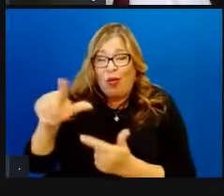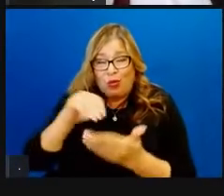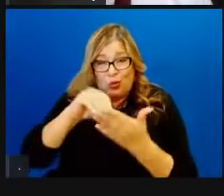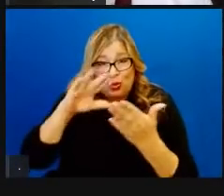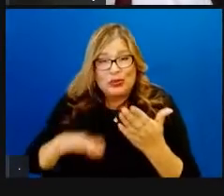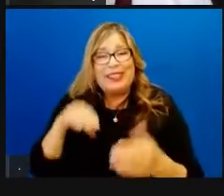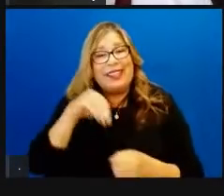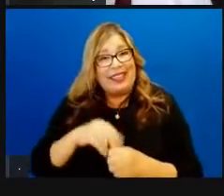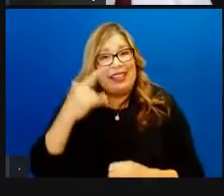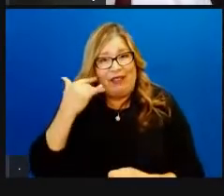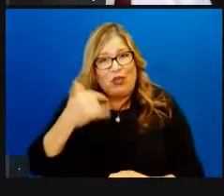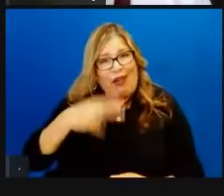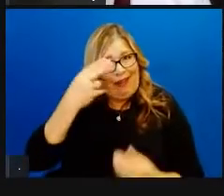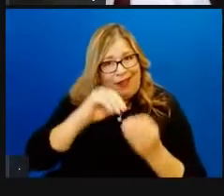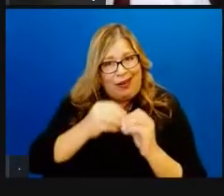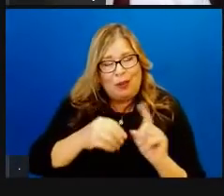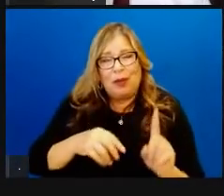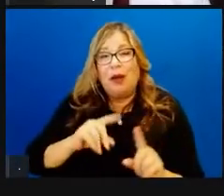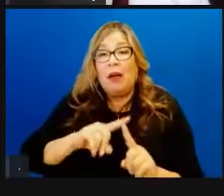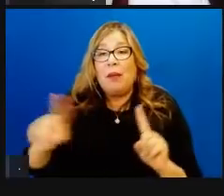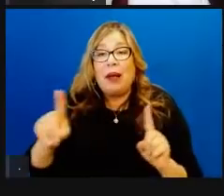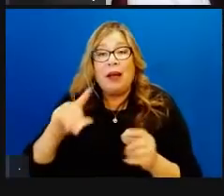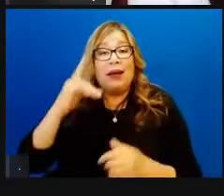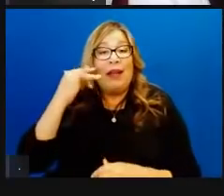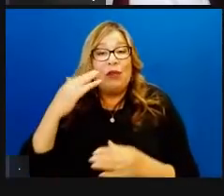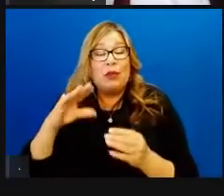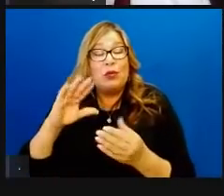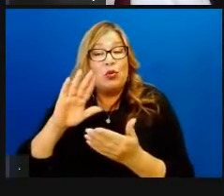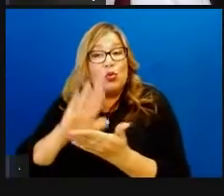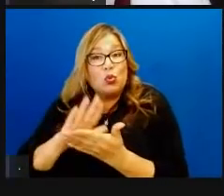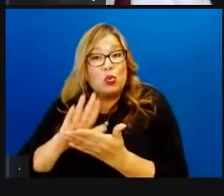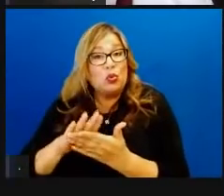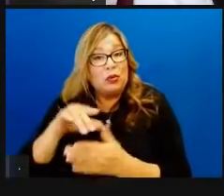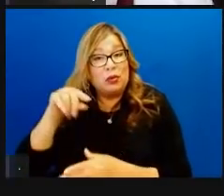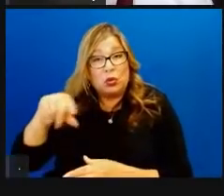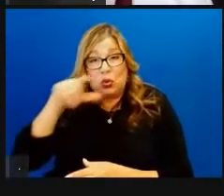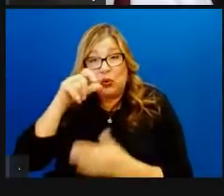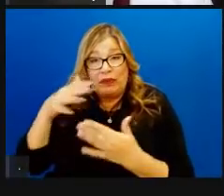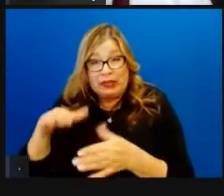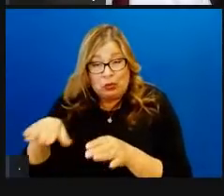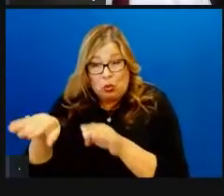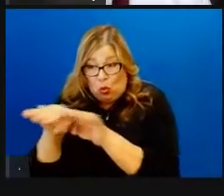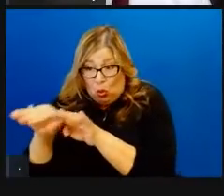see that throughout the